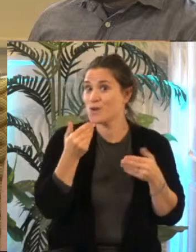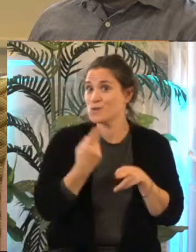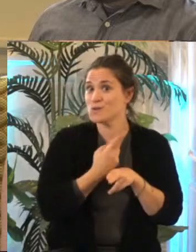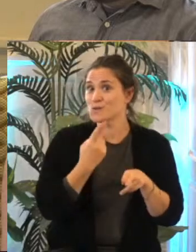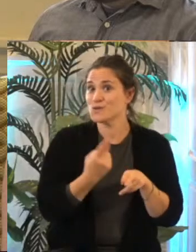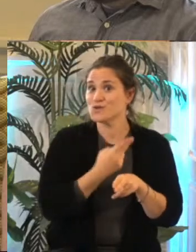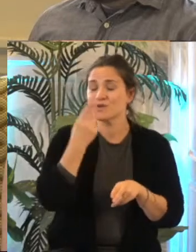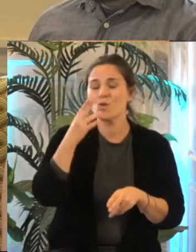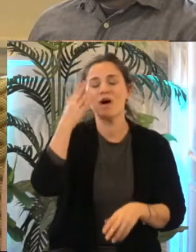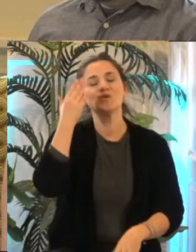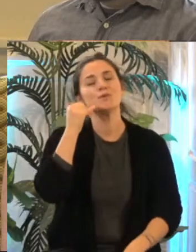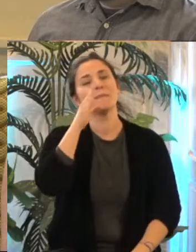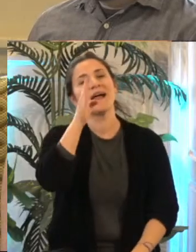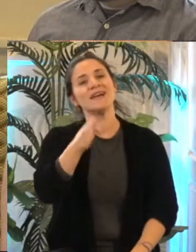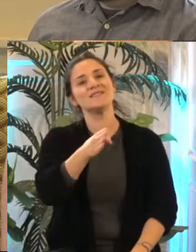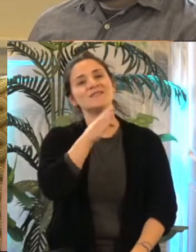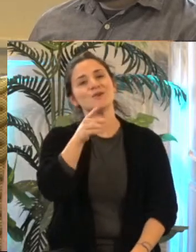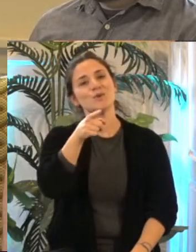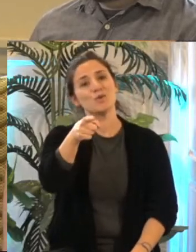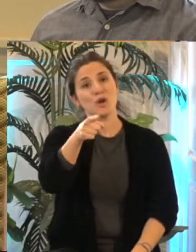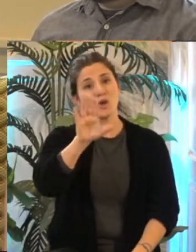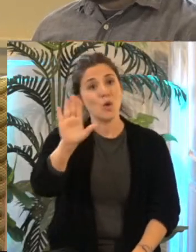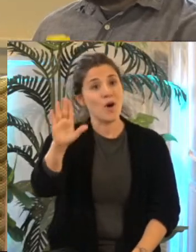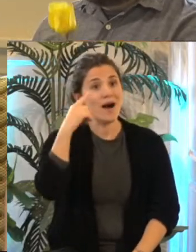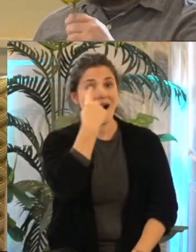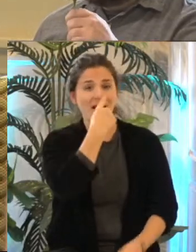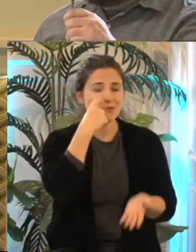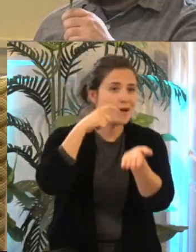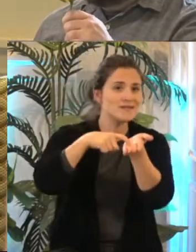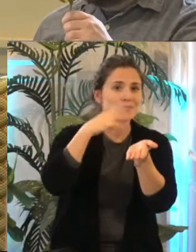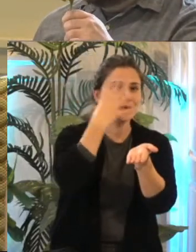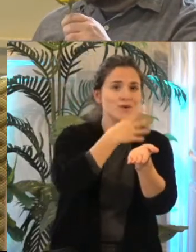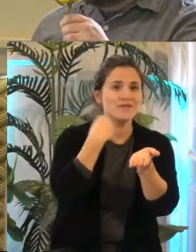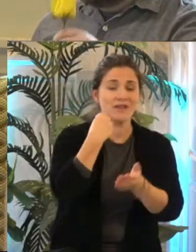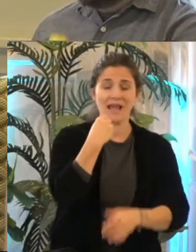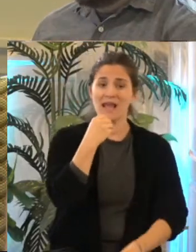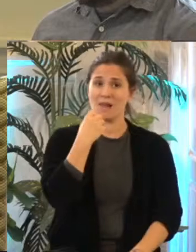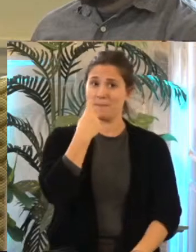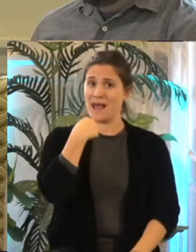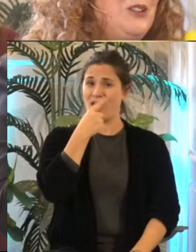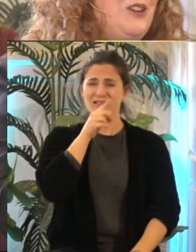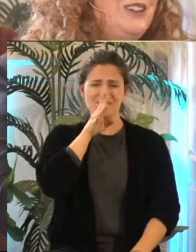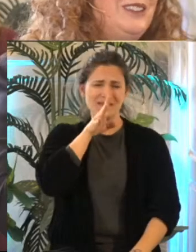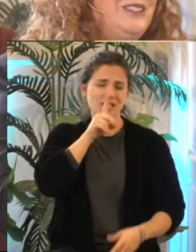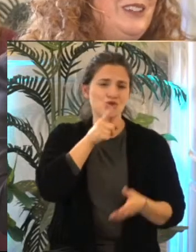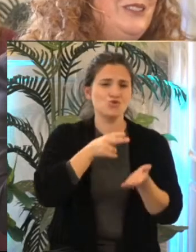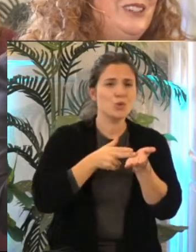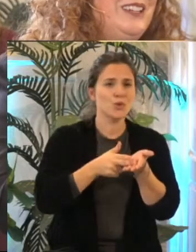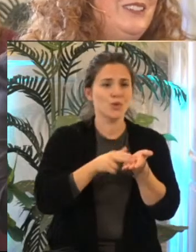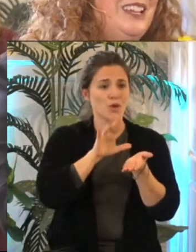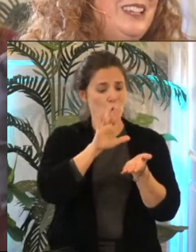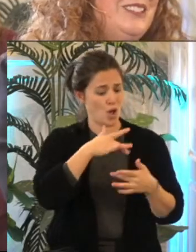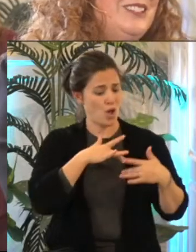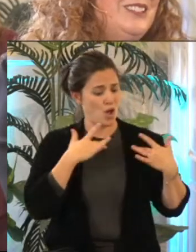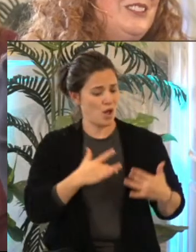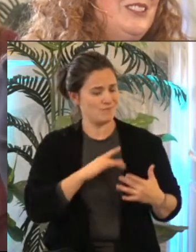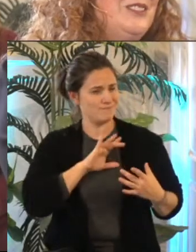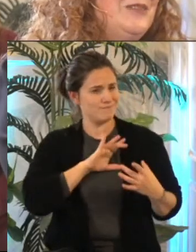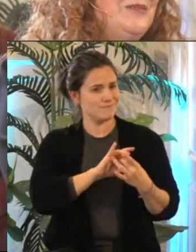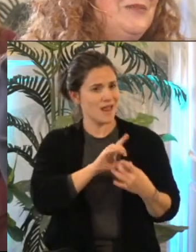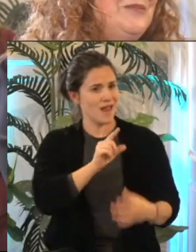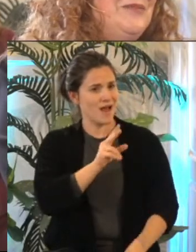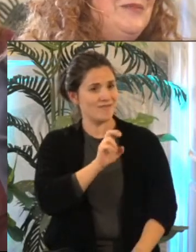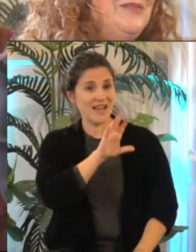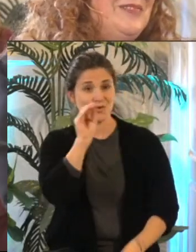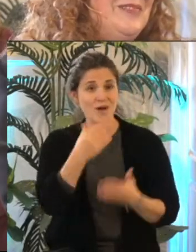want to bless you as well. May your eyes see beauty, may your lips speak truth, may your heart know love, and may your hands do the good works